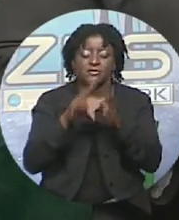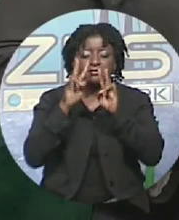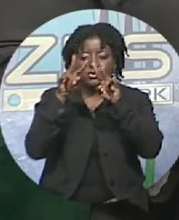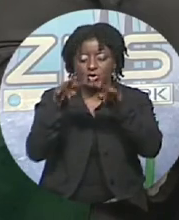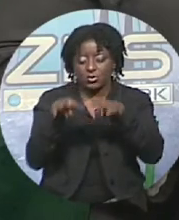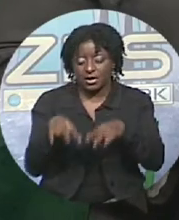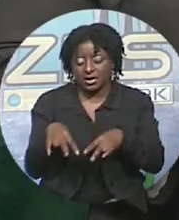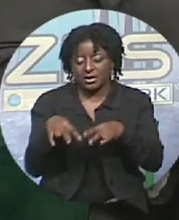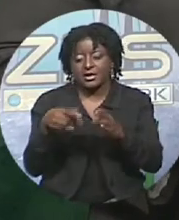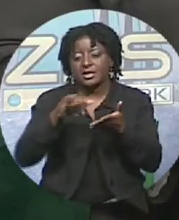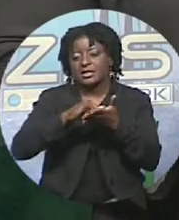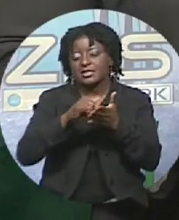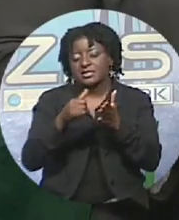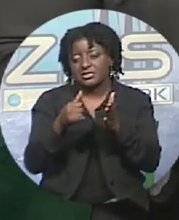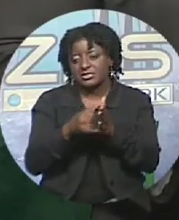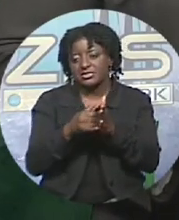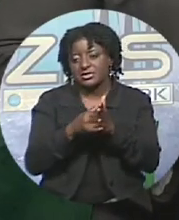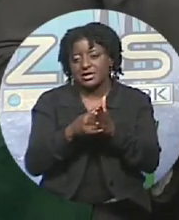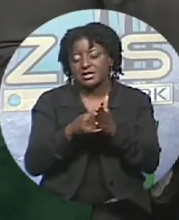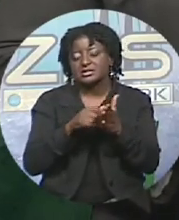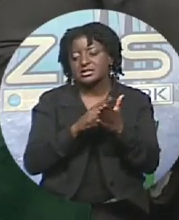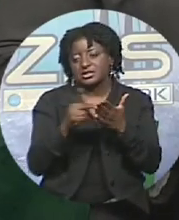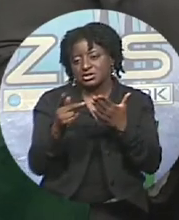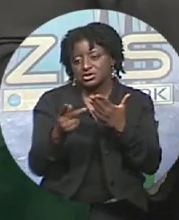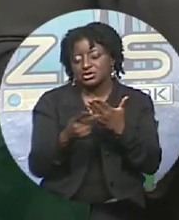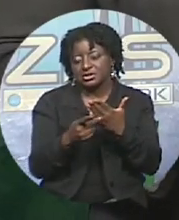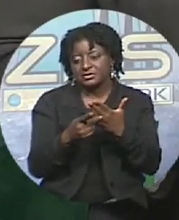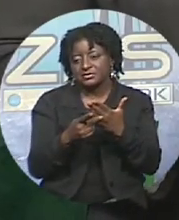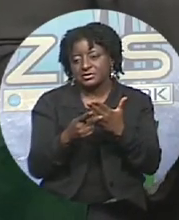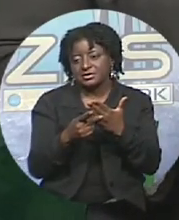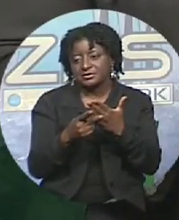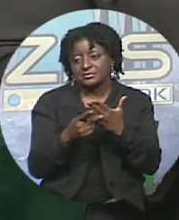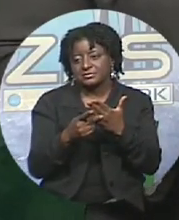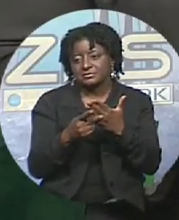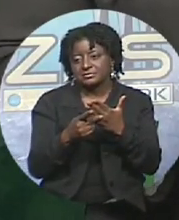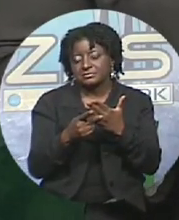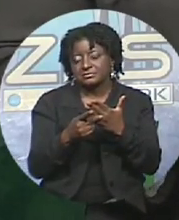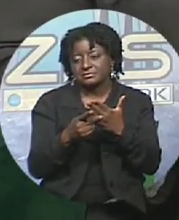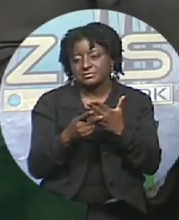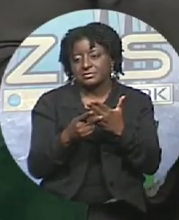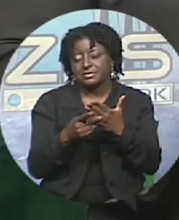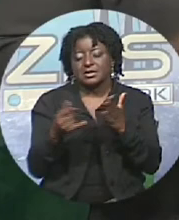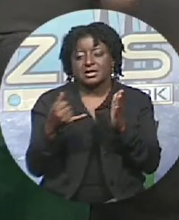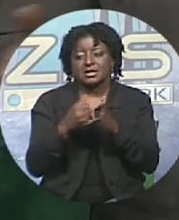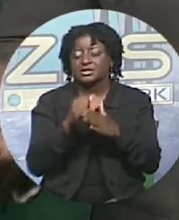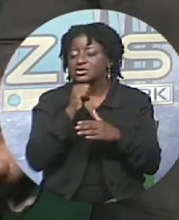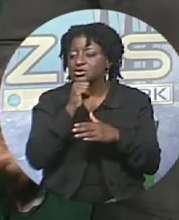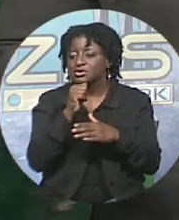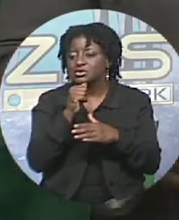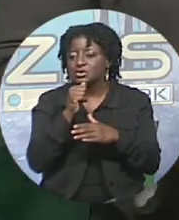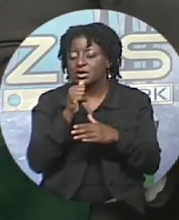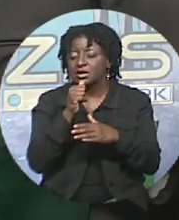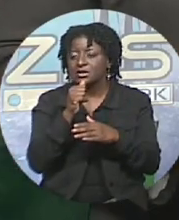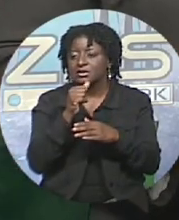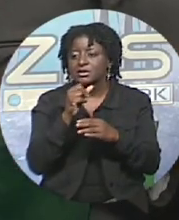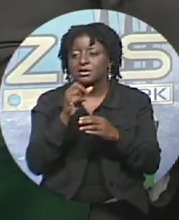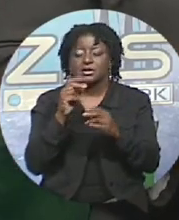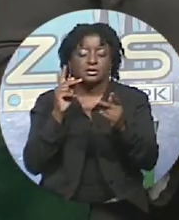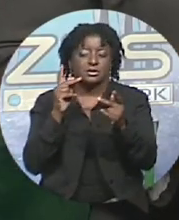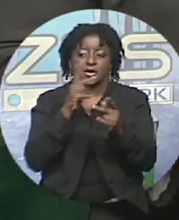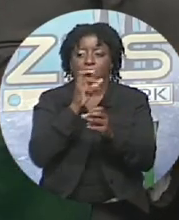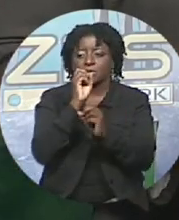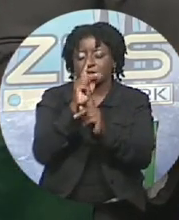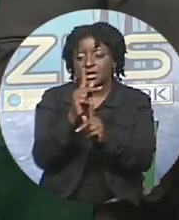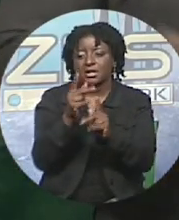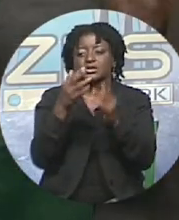U.S. and U.K. attorneys. Until this review has been completed, it would obviously not be appropriate to make any further comment on this aspect of